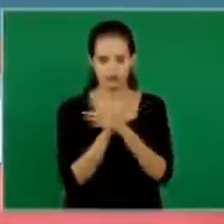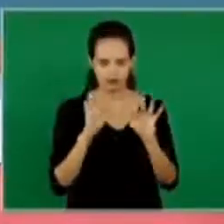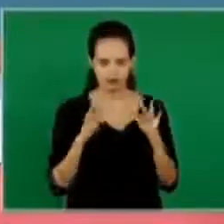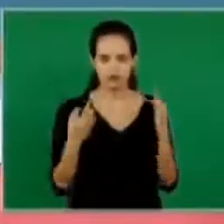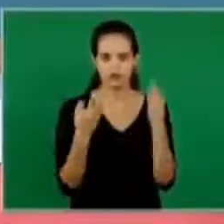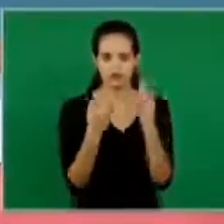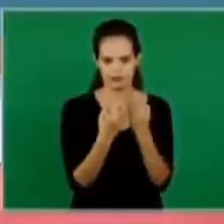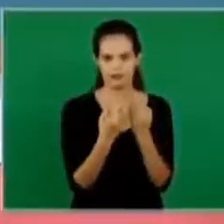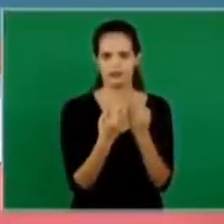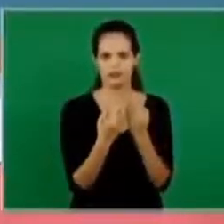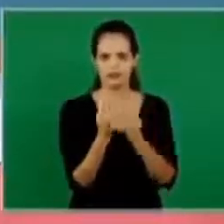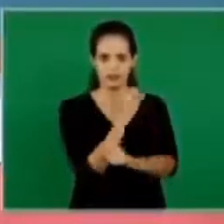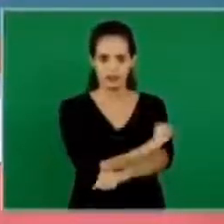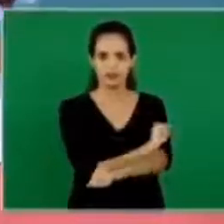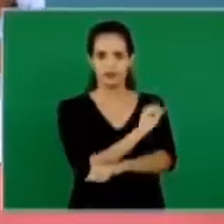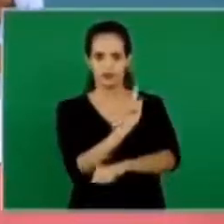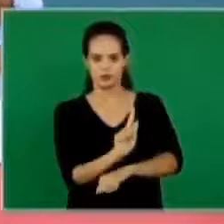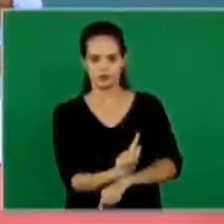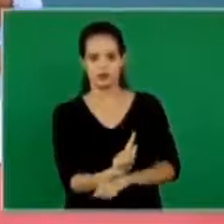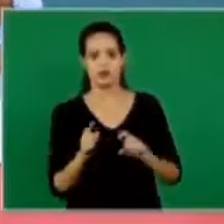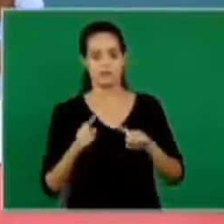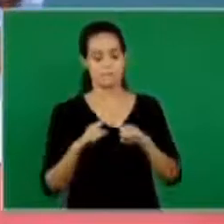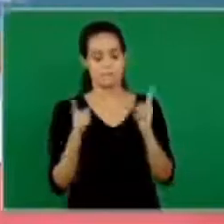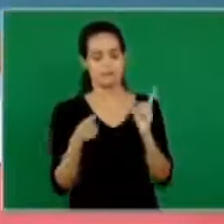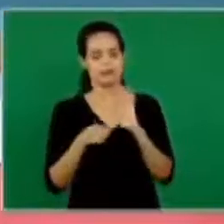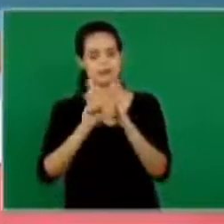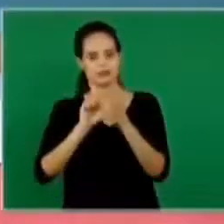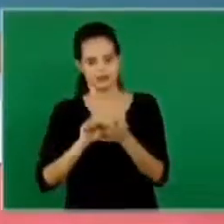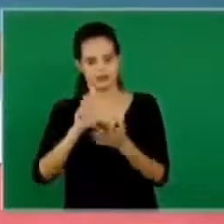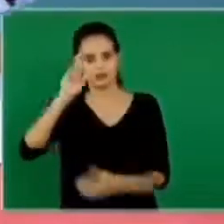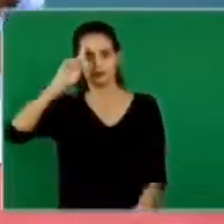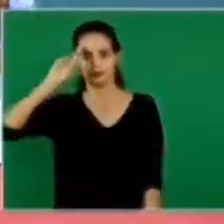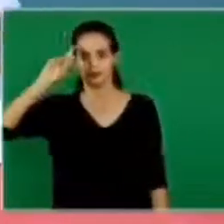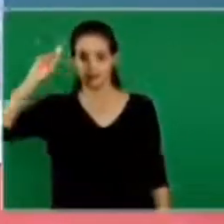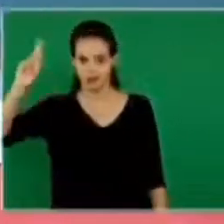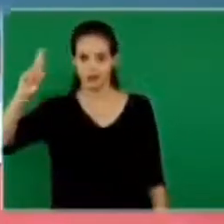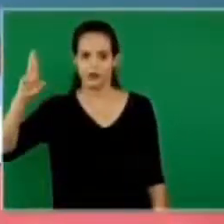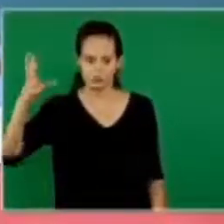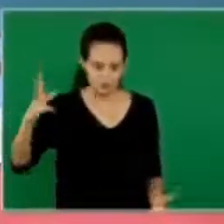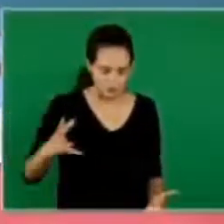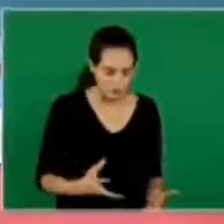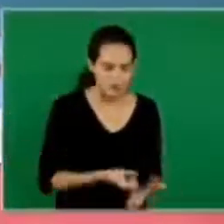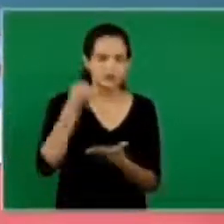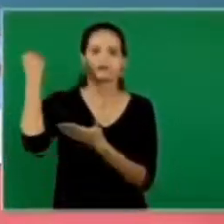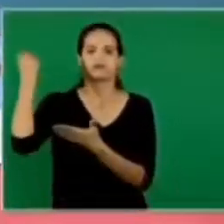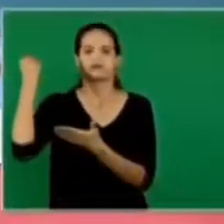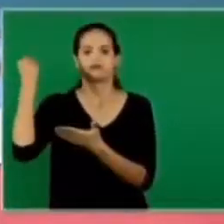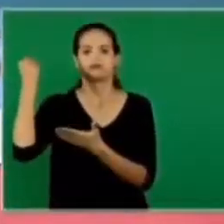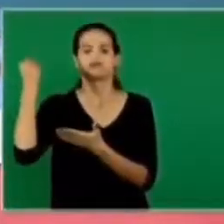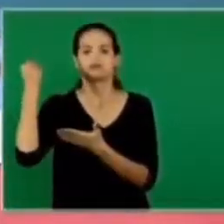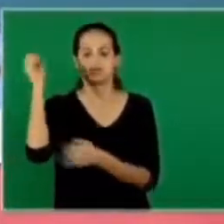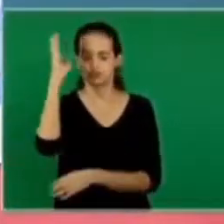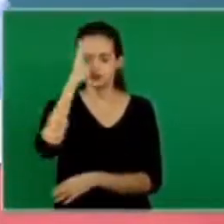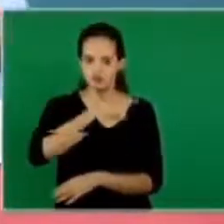taken away. There will be tribulation, but first the family of God will be taken away.